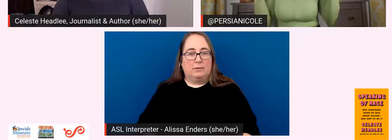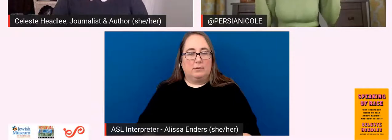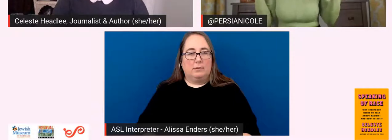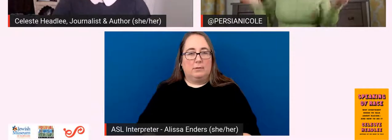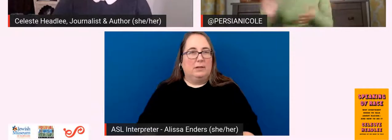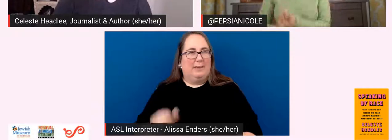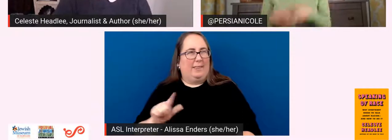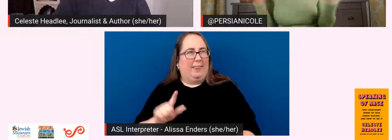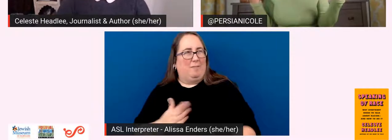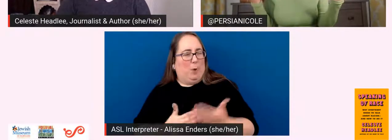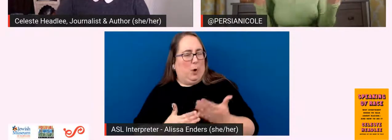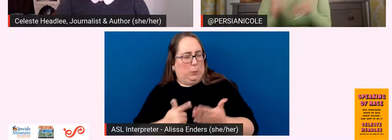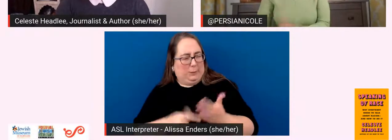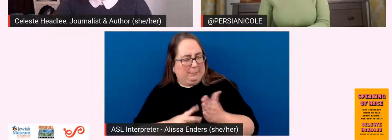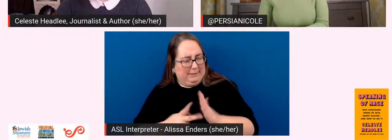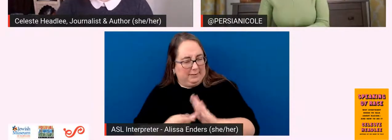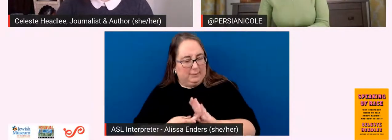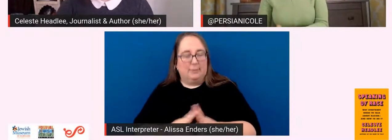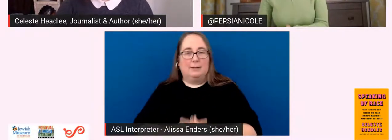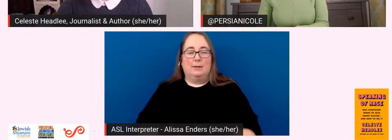Like the left part. You're like, what?